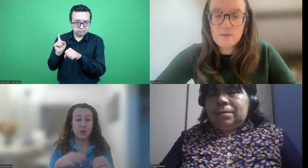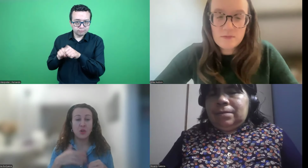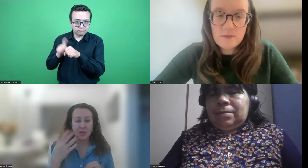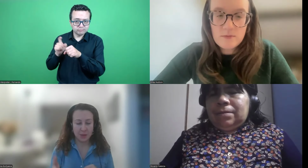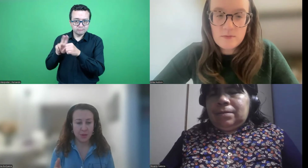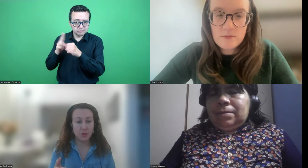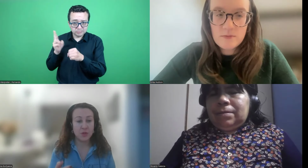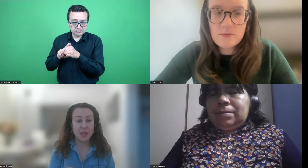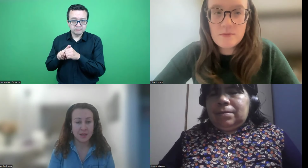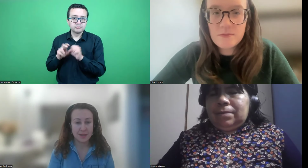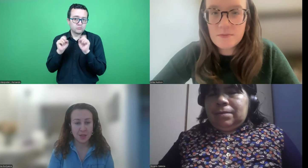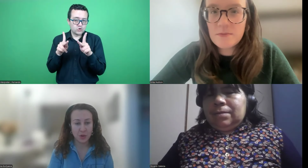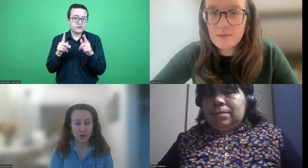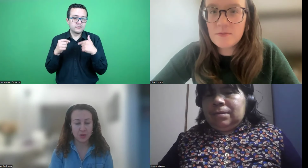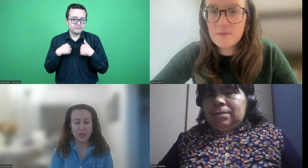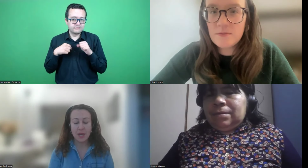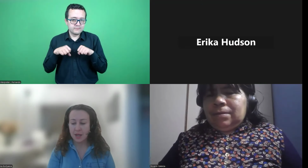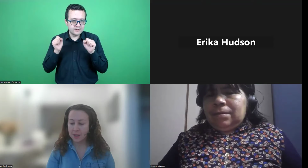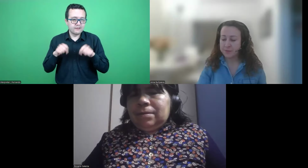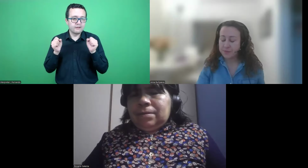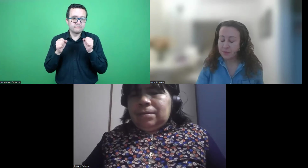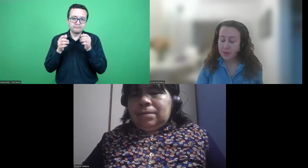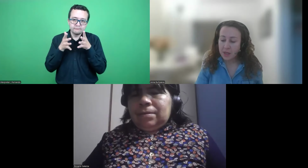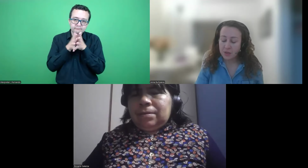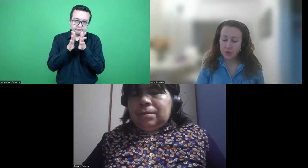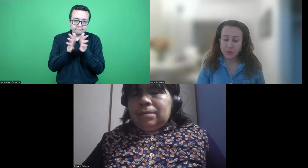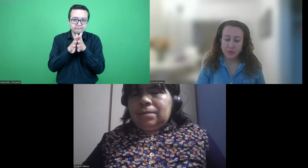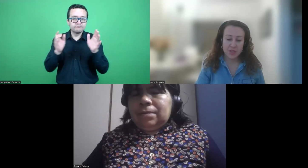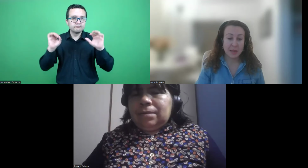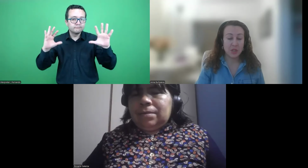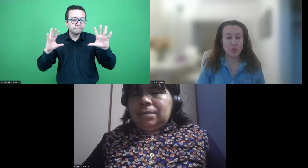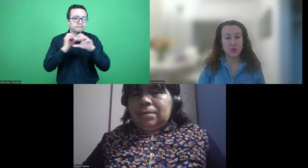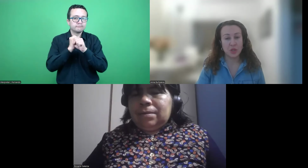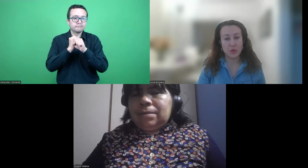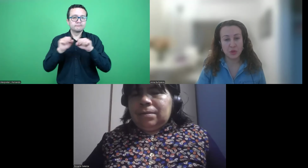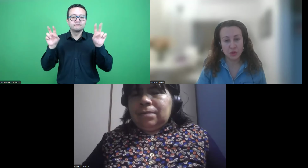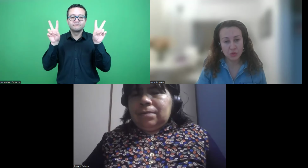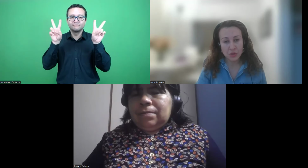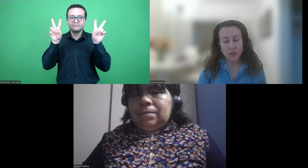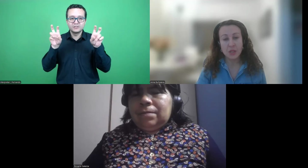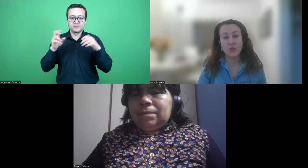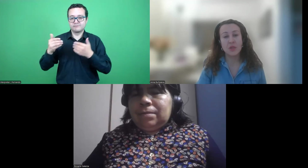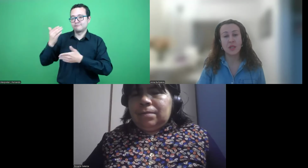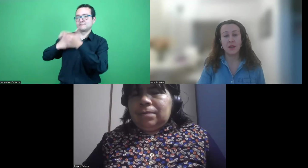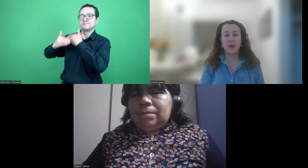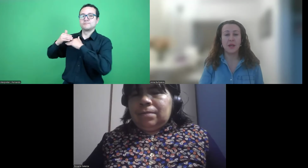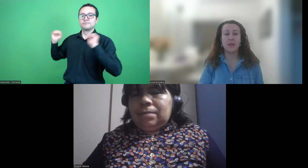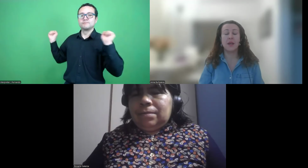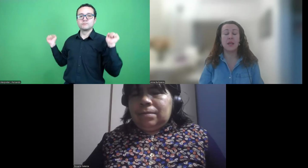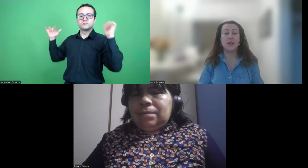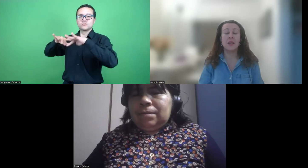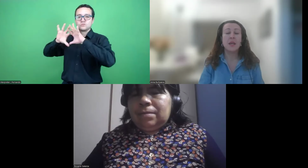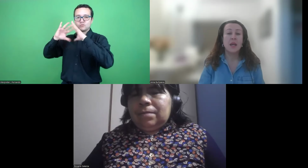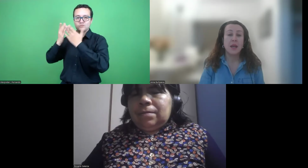then Antonio can step in on the lessons that were learned. So in the previous summit in 2022, UNICEF